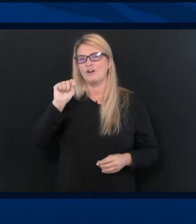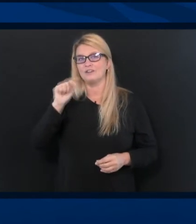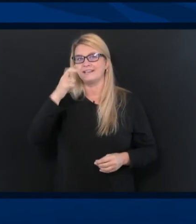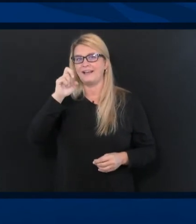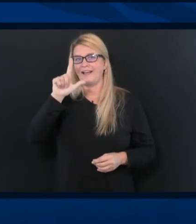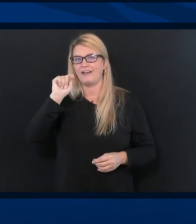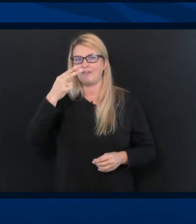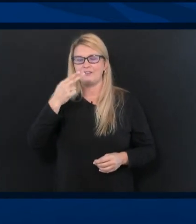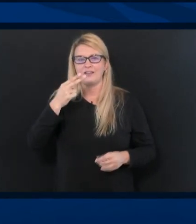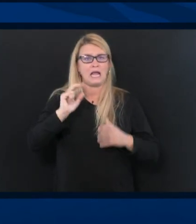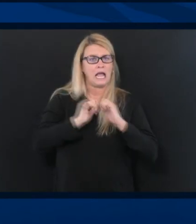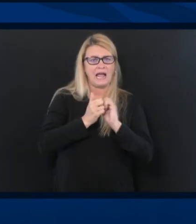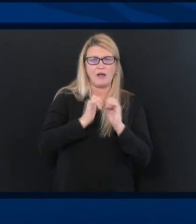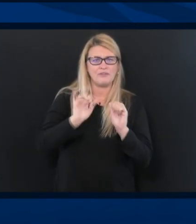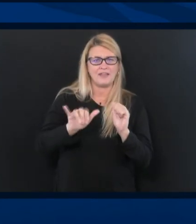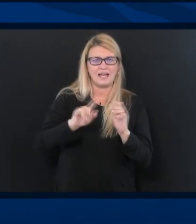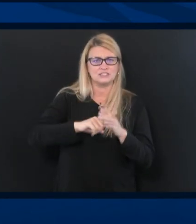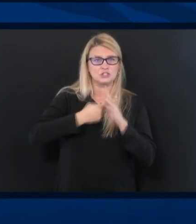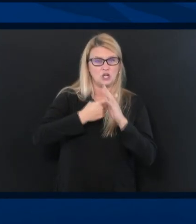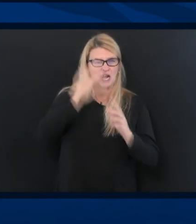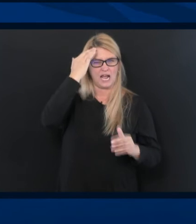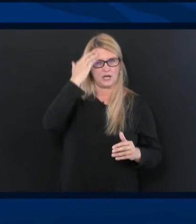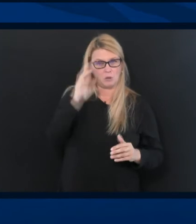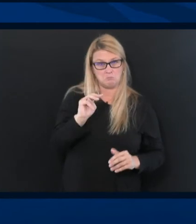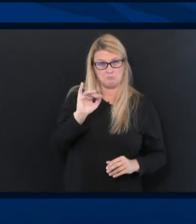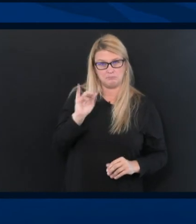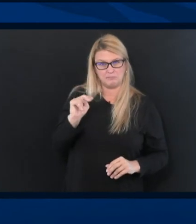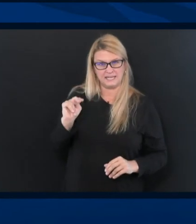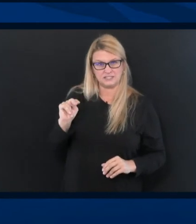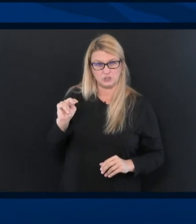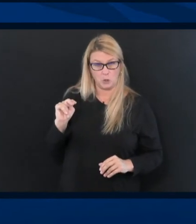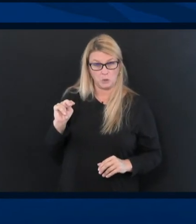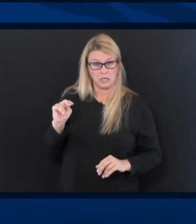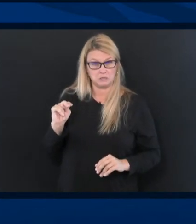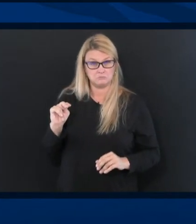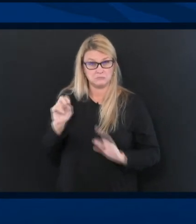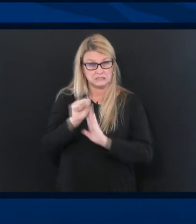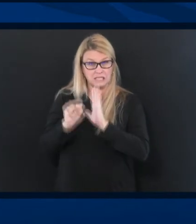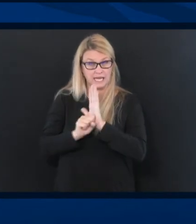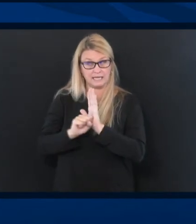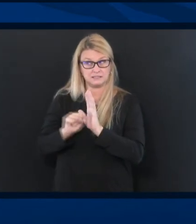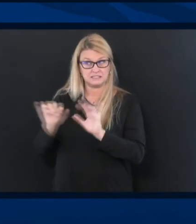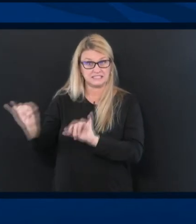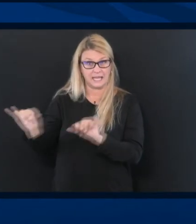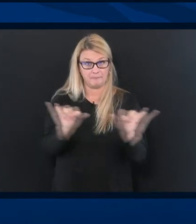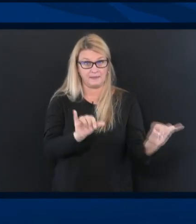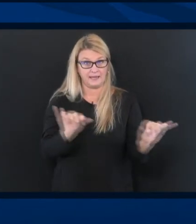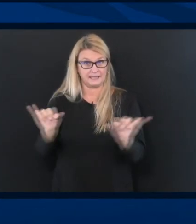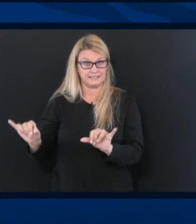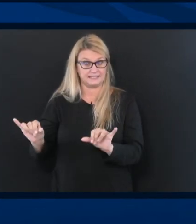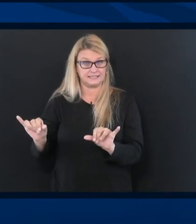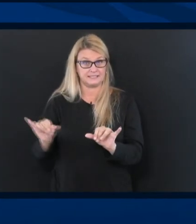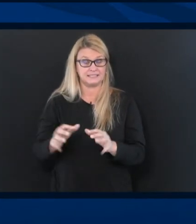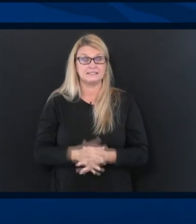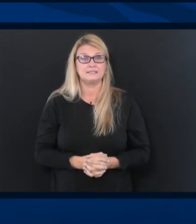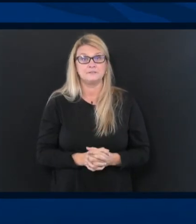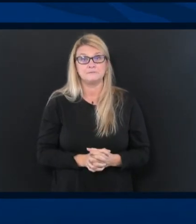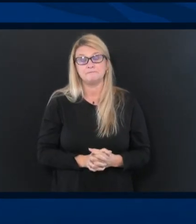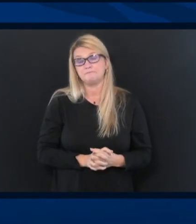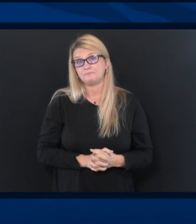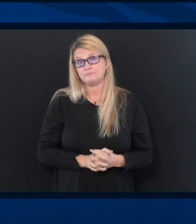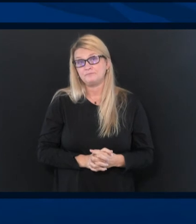about? I know Minnesota does something very pretty much the same exact thing, looking into it, and